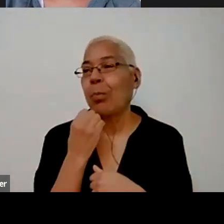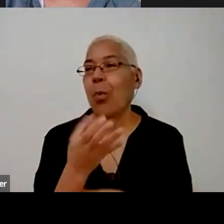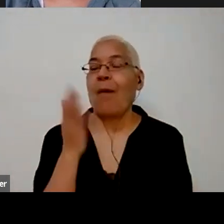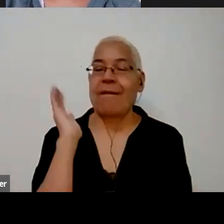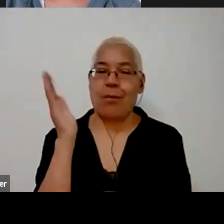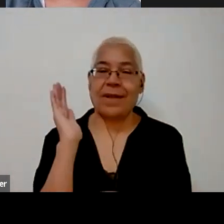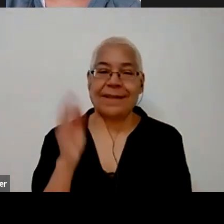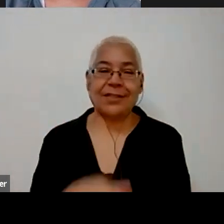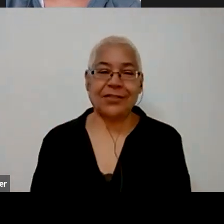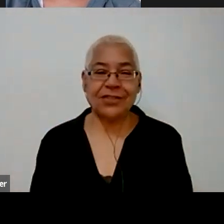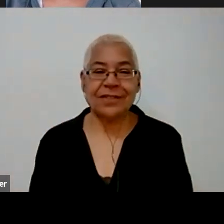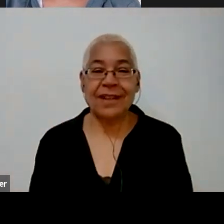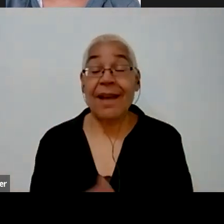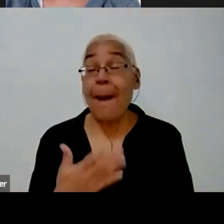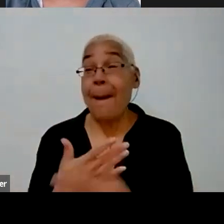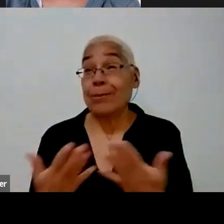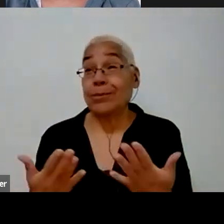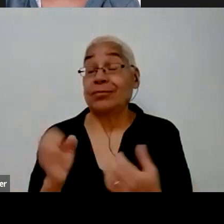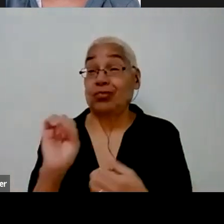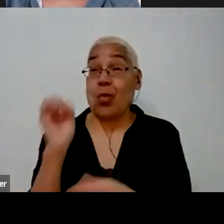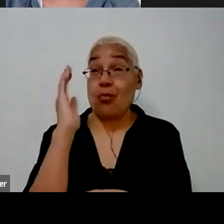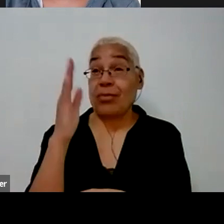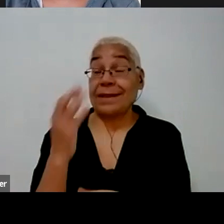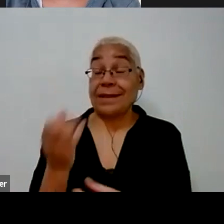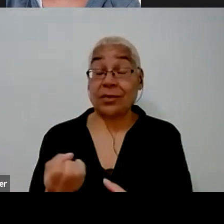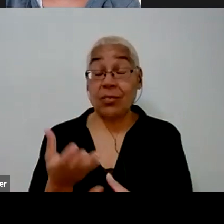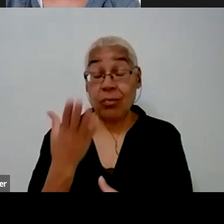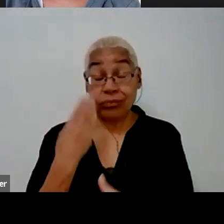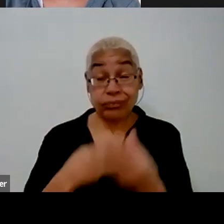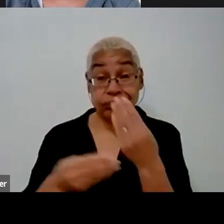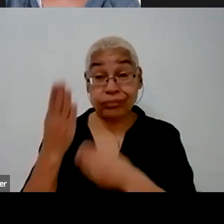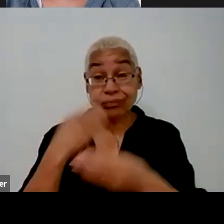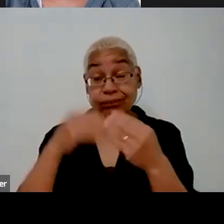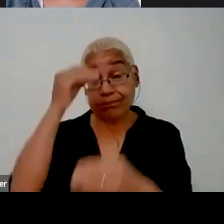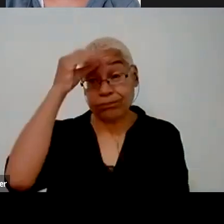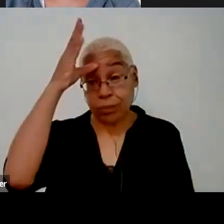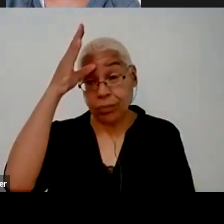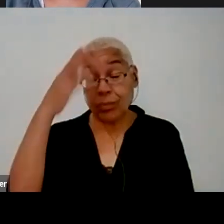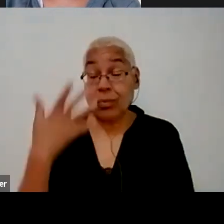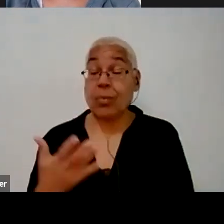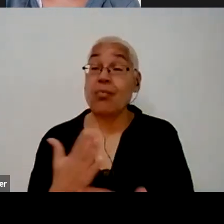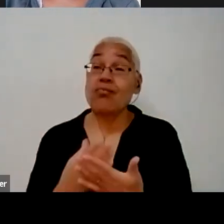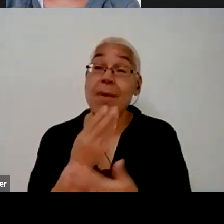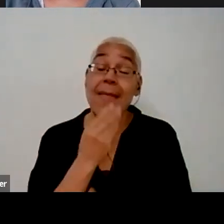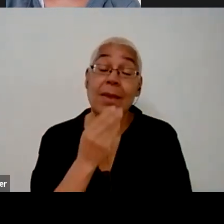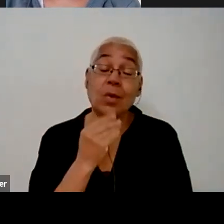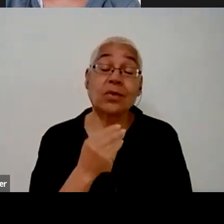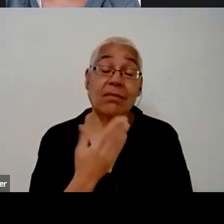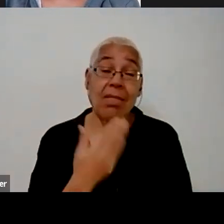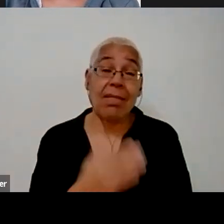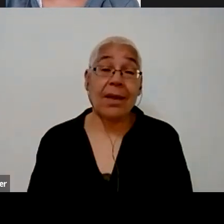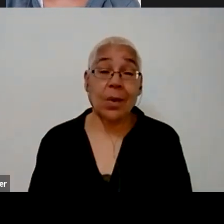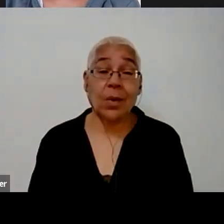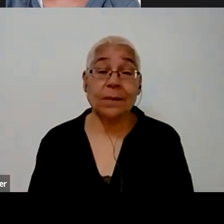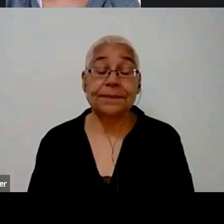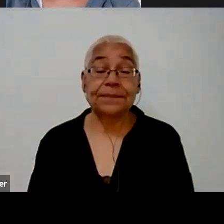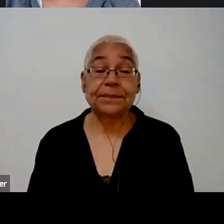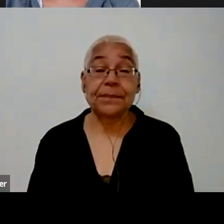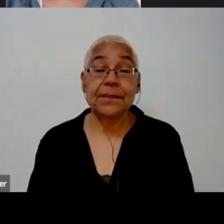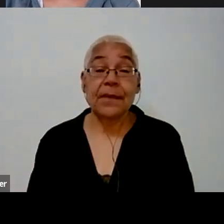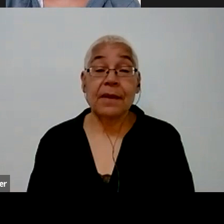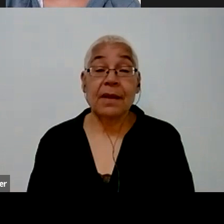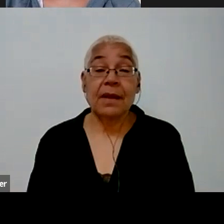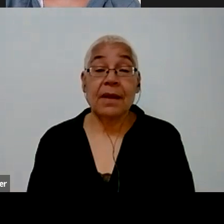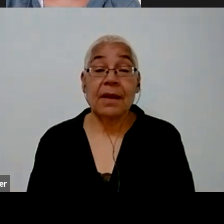I benefited a lot from your presentation today, honestly speaking. So, and this is really, really useful to parents, carers, and that's